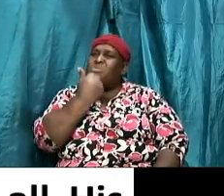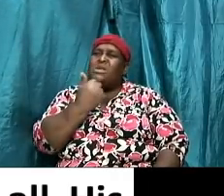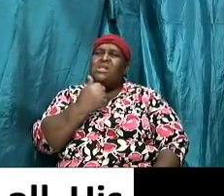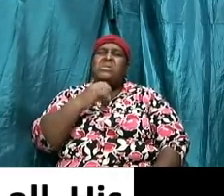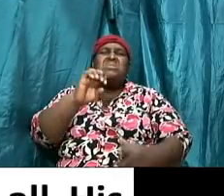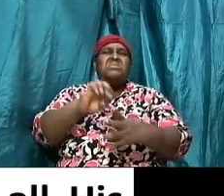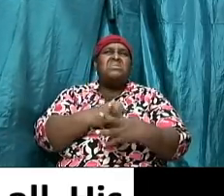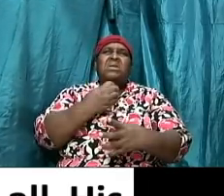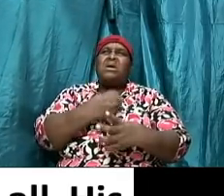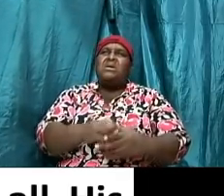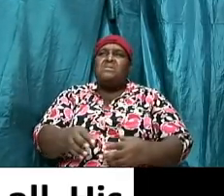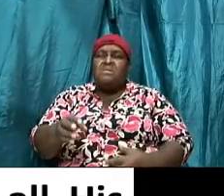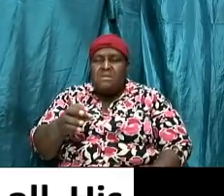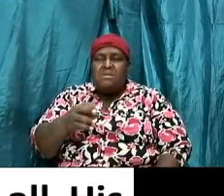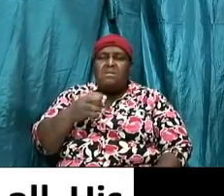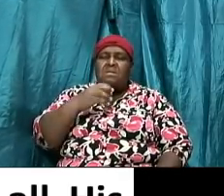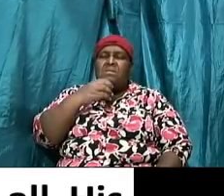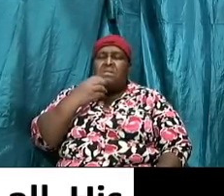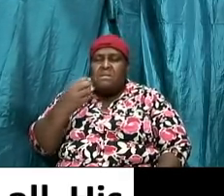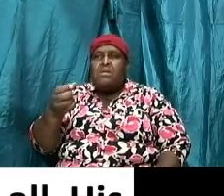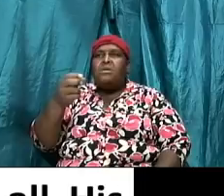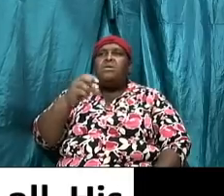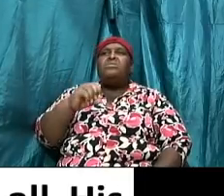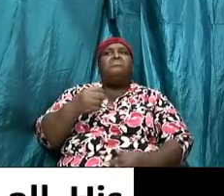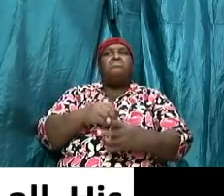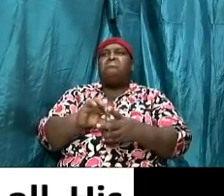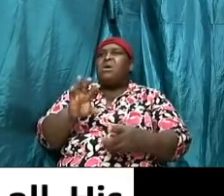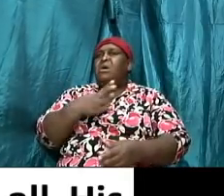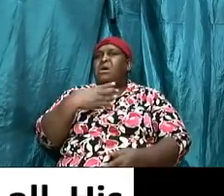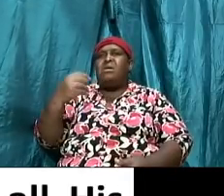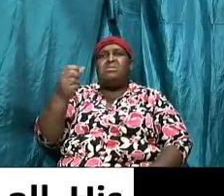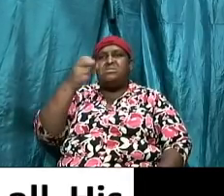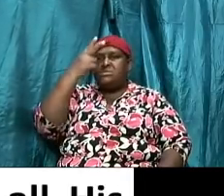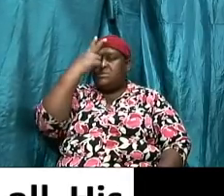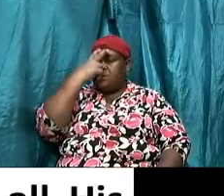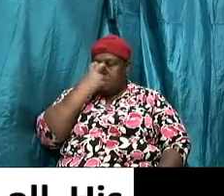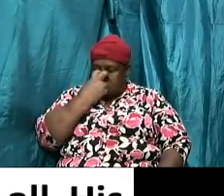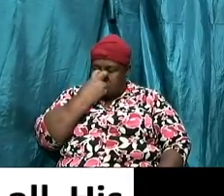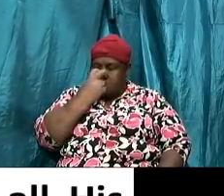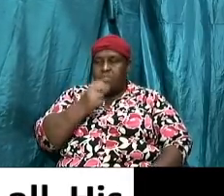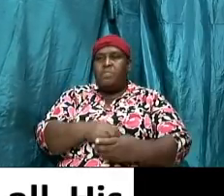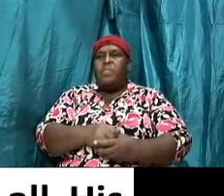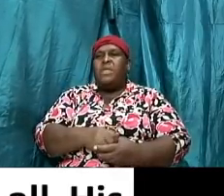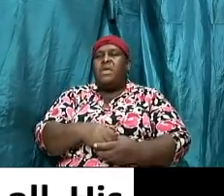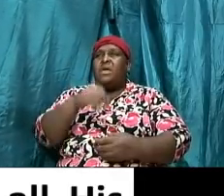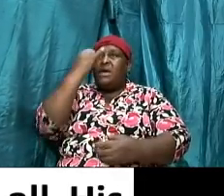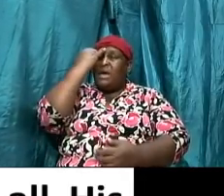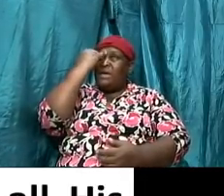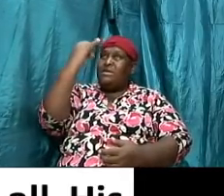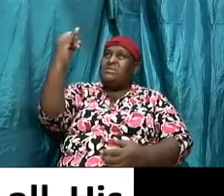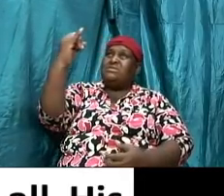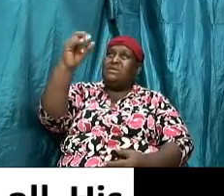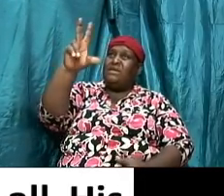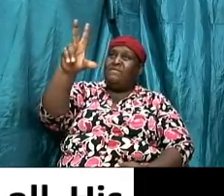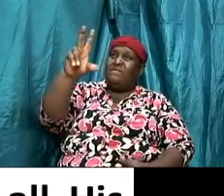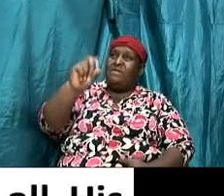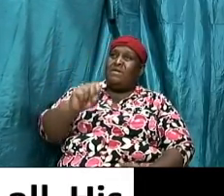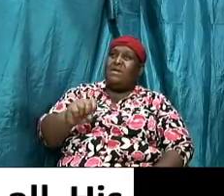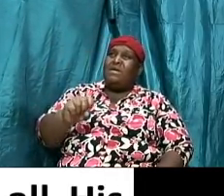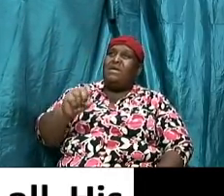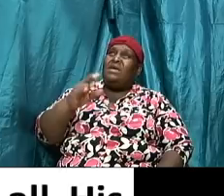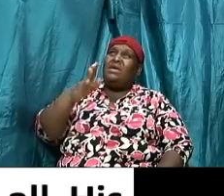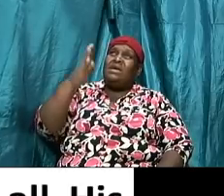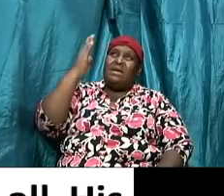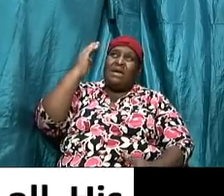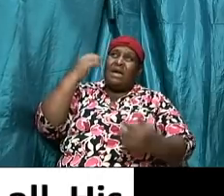neither slumbers nor sleep. The Bible also says in Isaiah chapter 40 verse 28, "Hast thou not